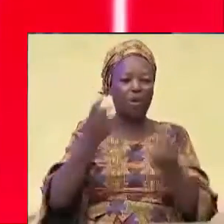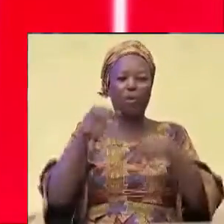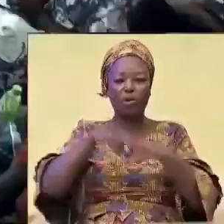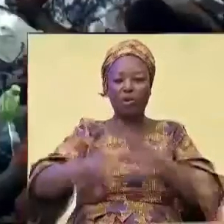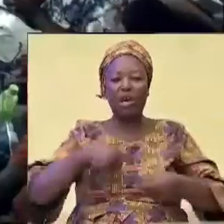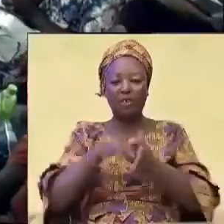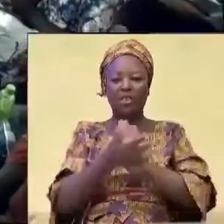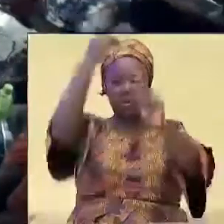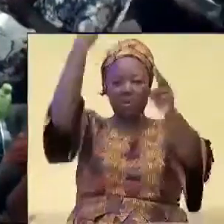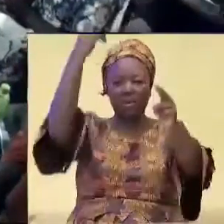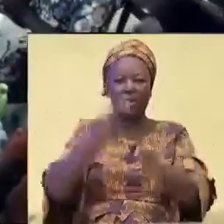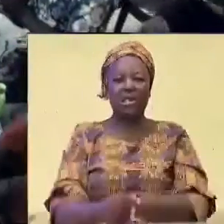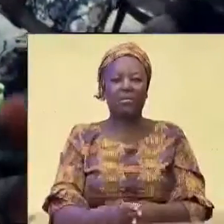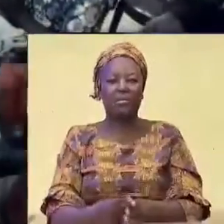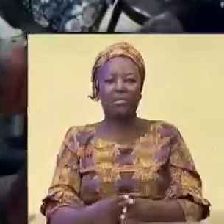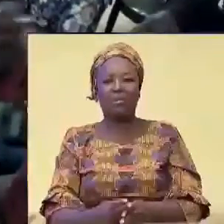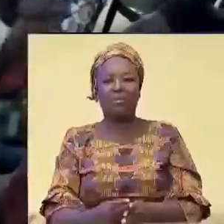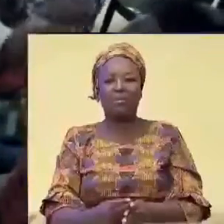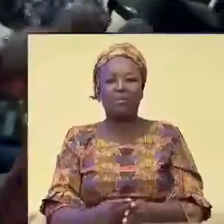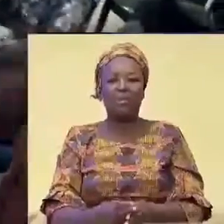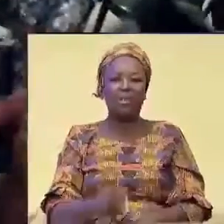in Jesus' name.